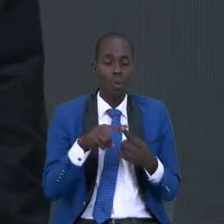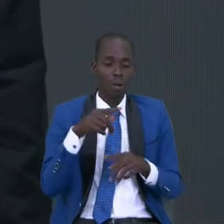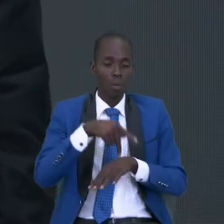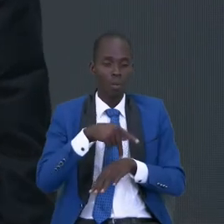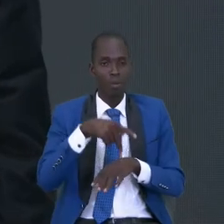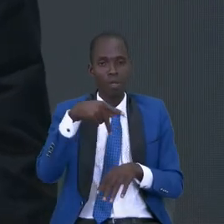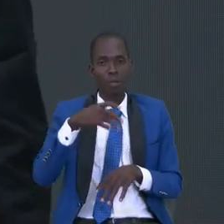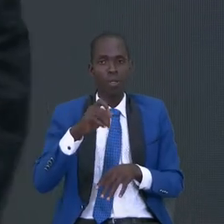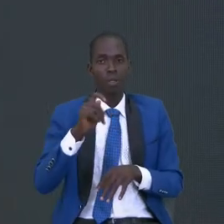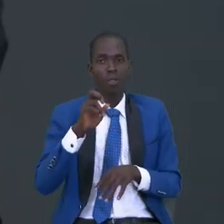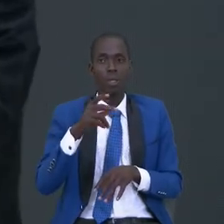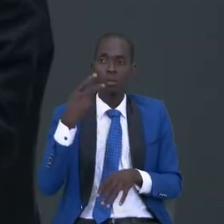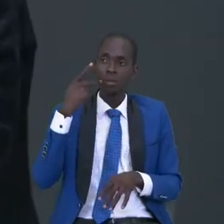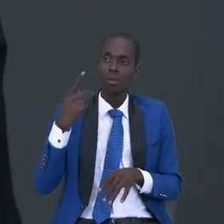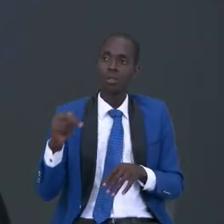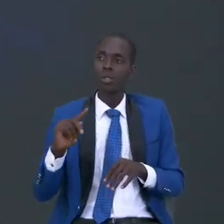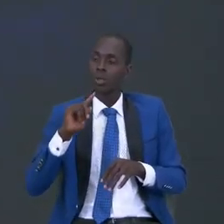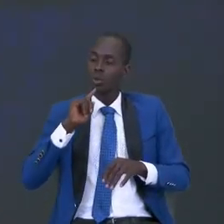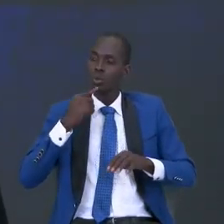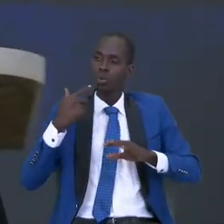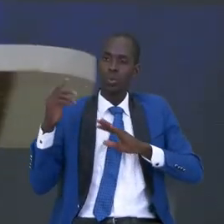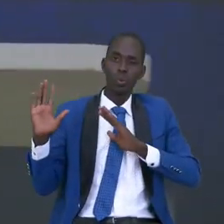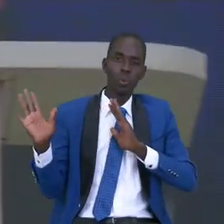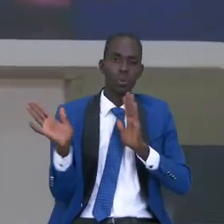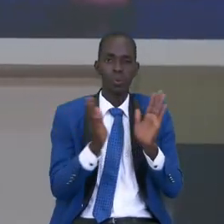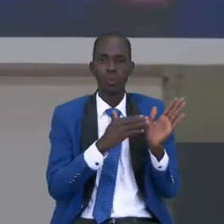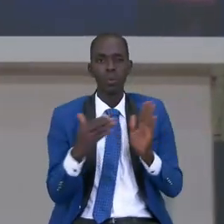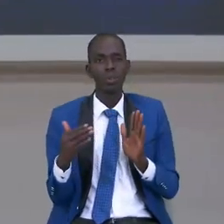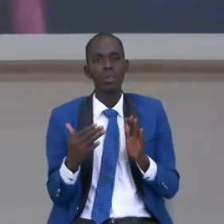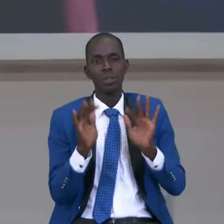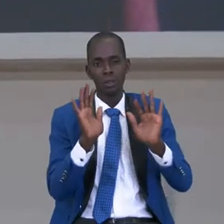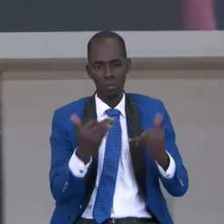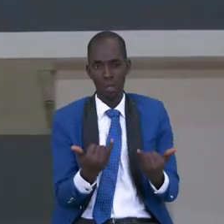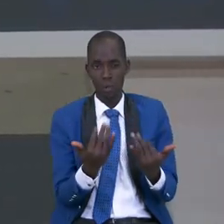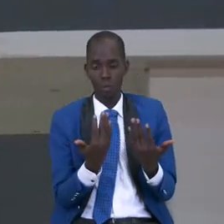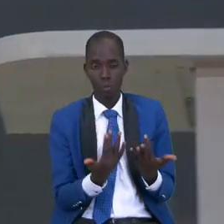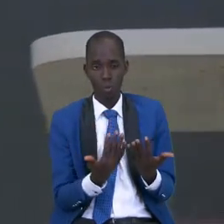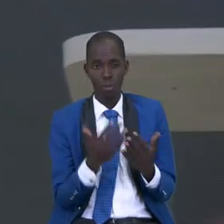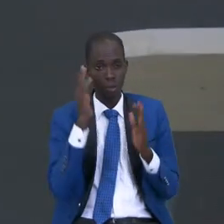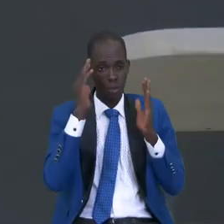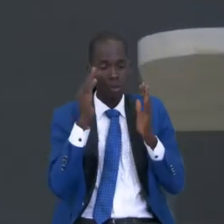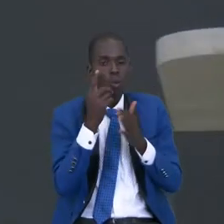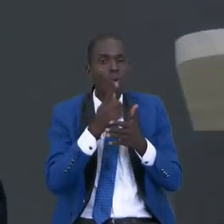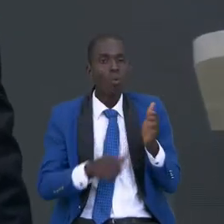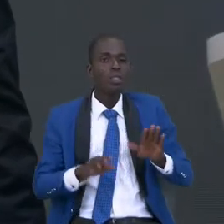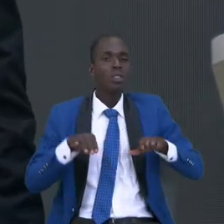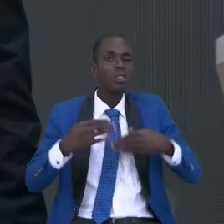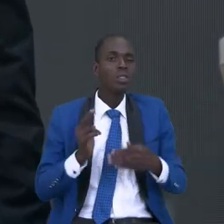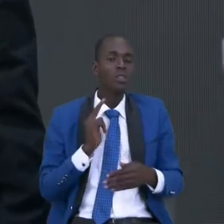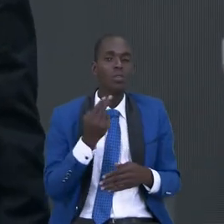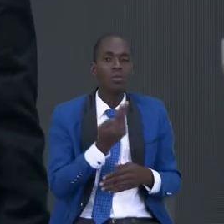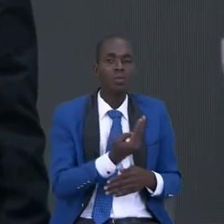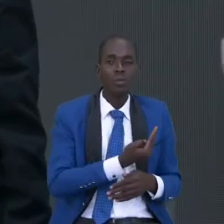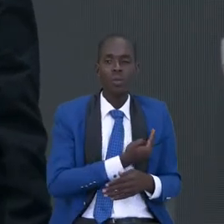wind boisterous. Now, what gives us unbelief when we take